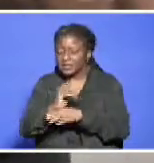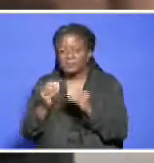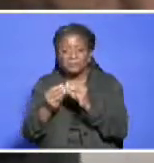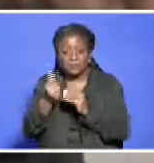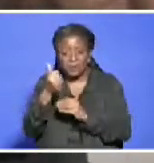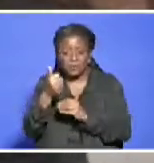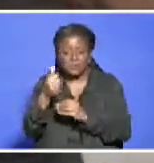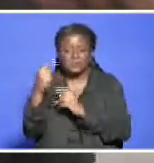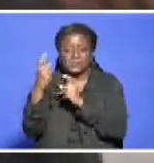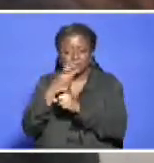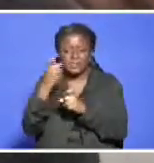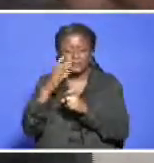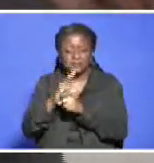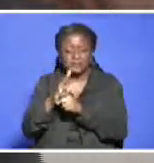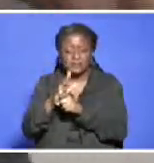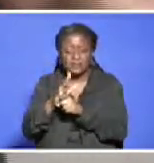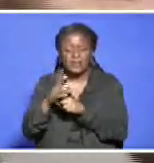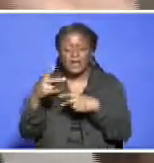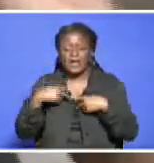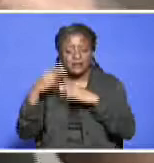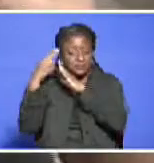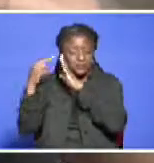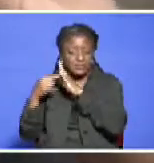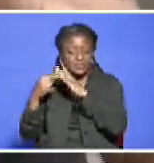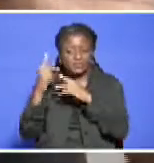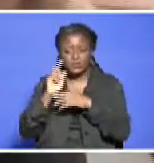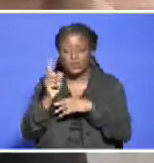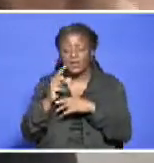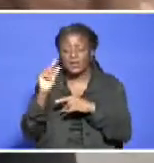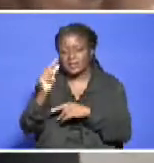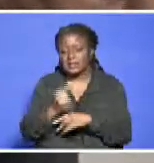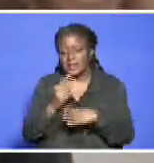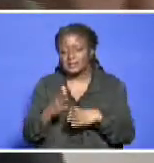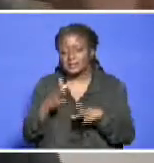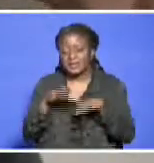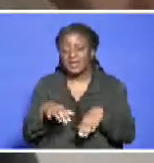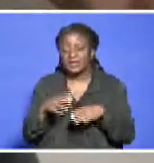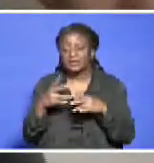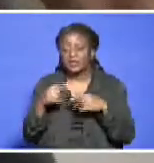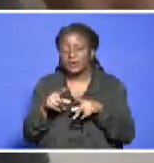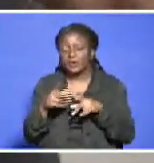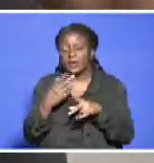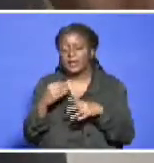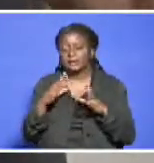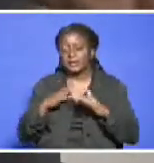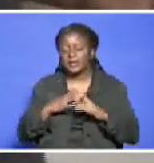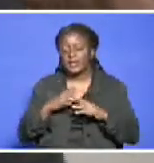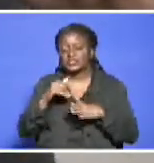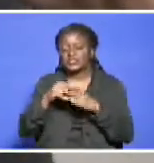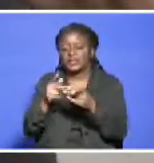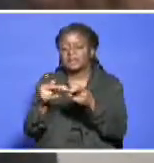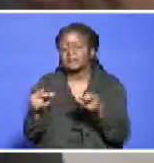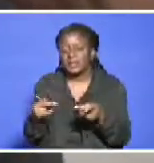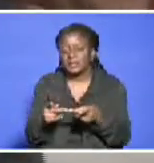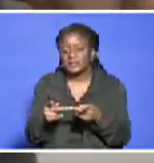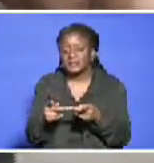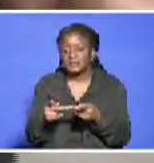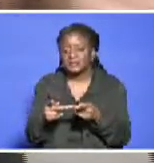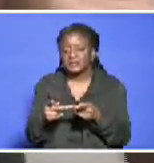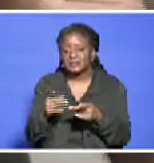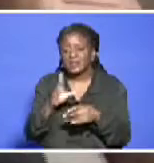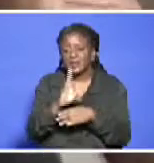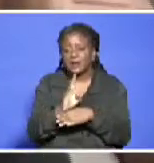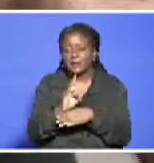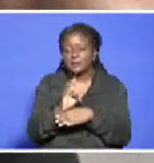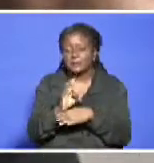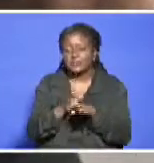hotels where guests can go and vacation in place. Jamaica, with its all-inclusive model, is adapted quite well